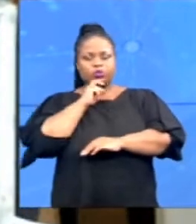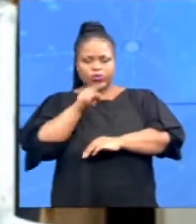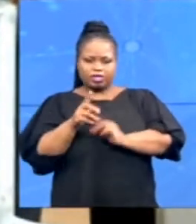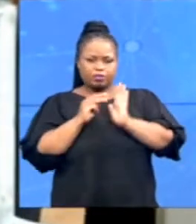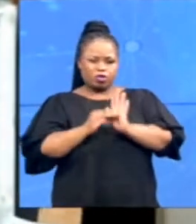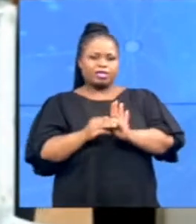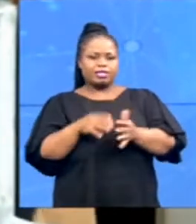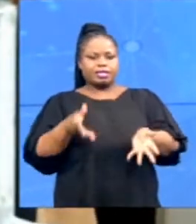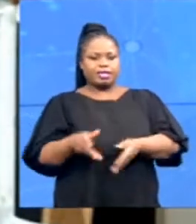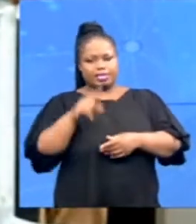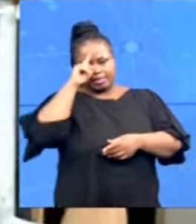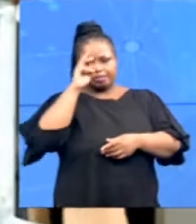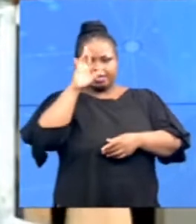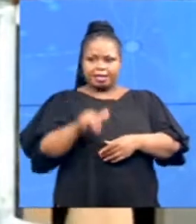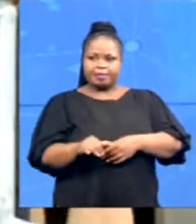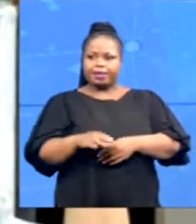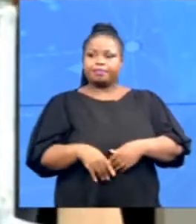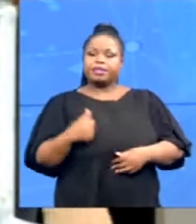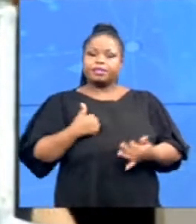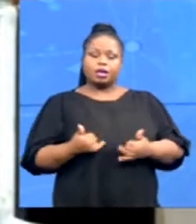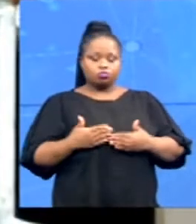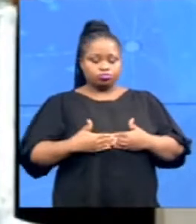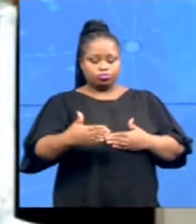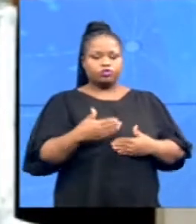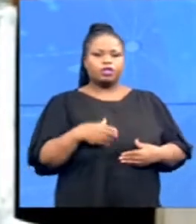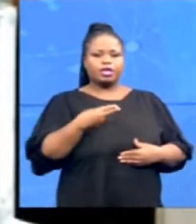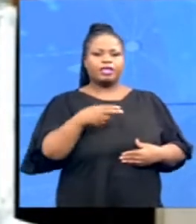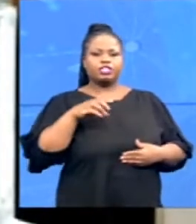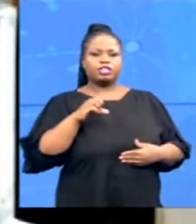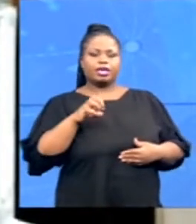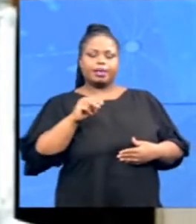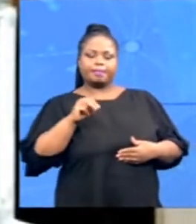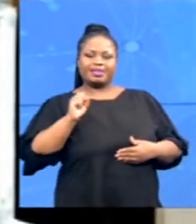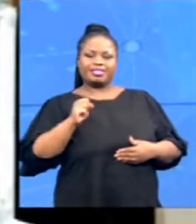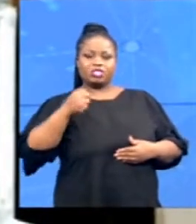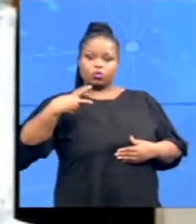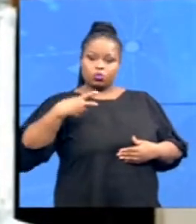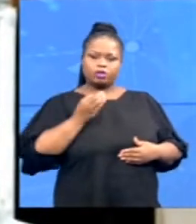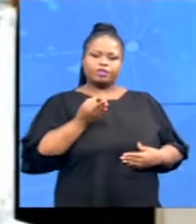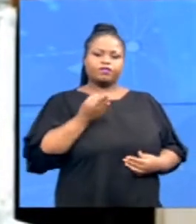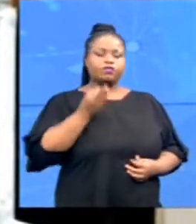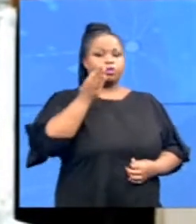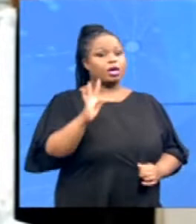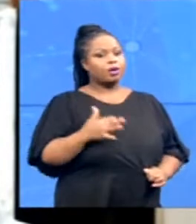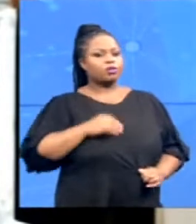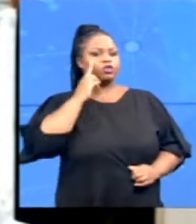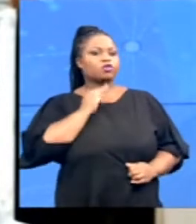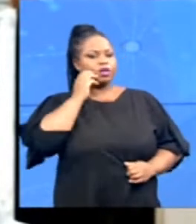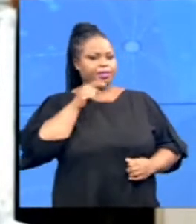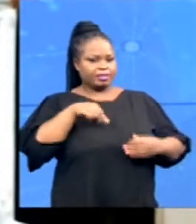Our roadmap for HMS2 into the future is in November of this year, we're going to be introducing